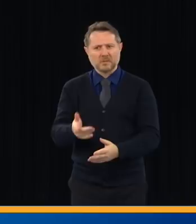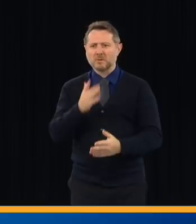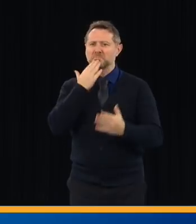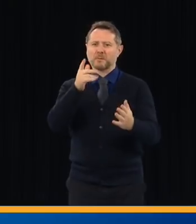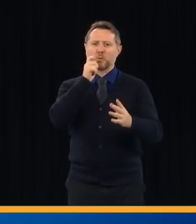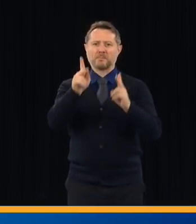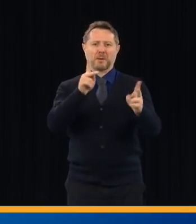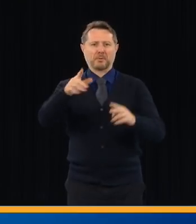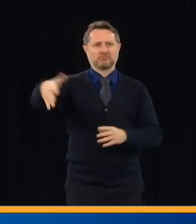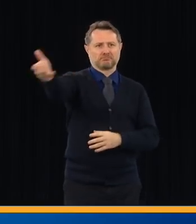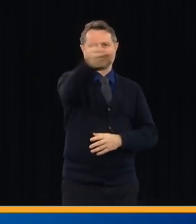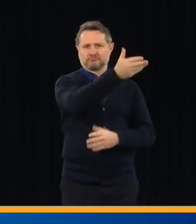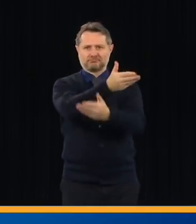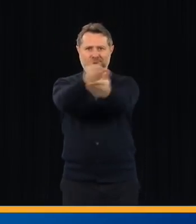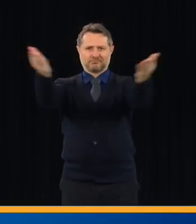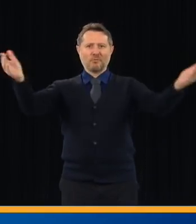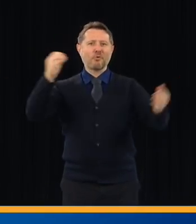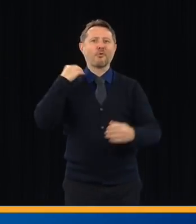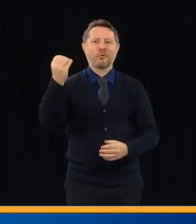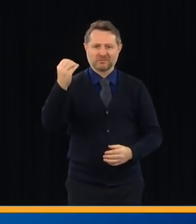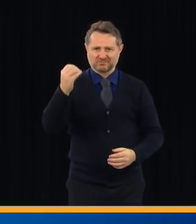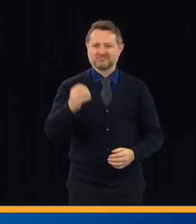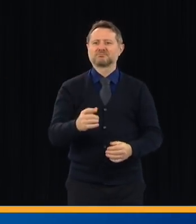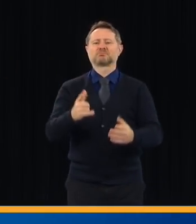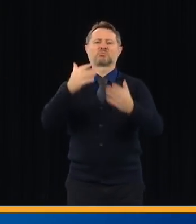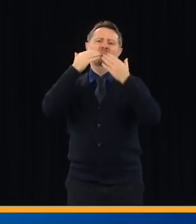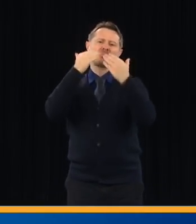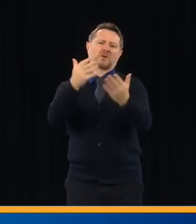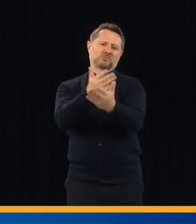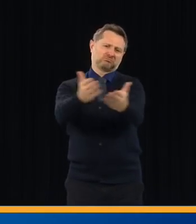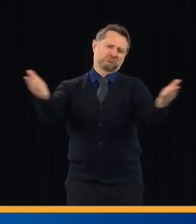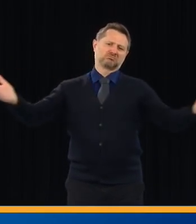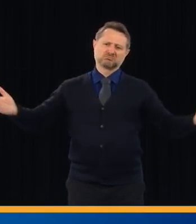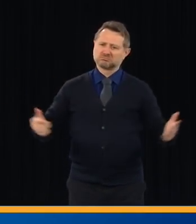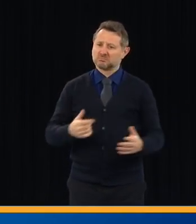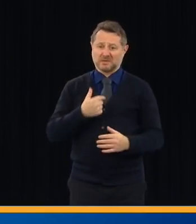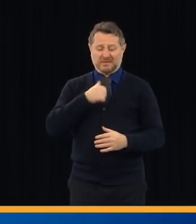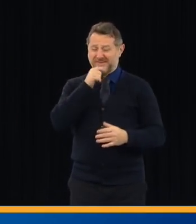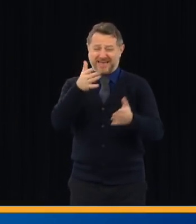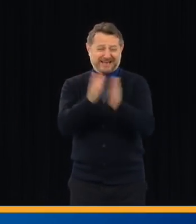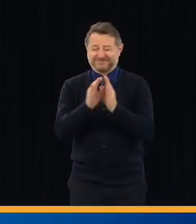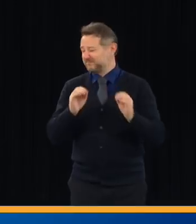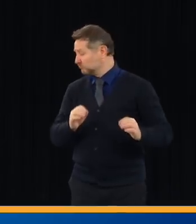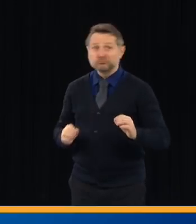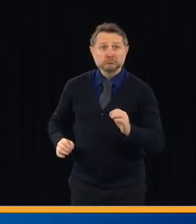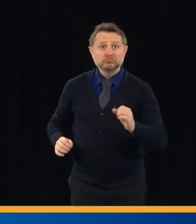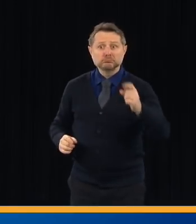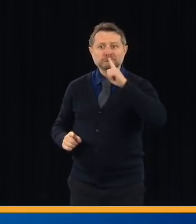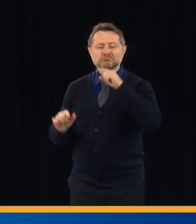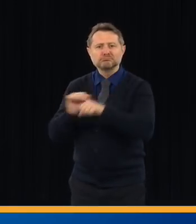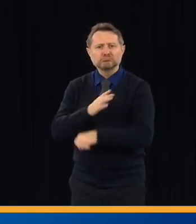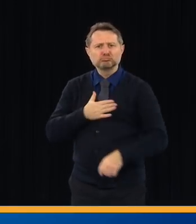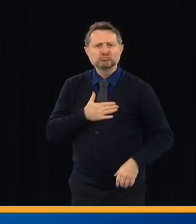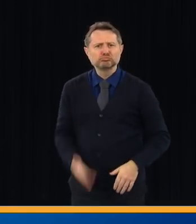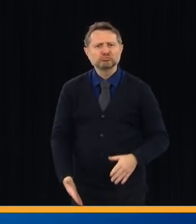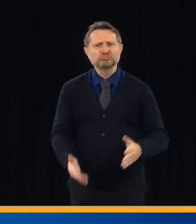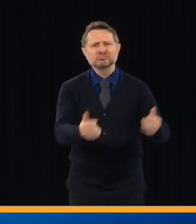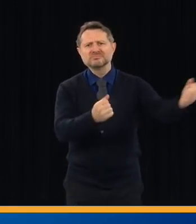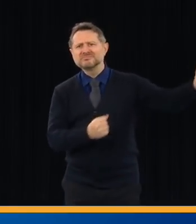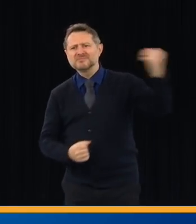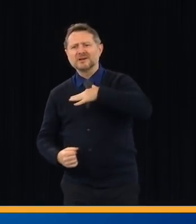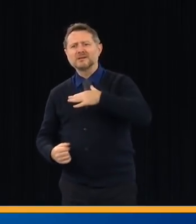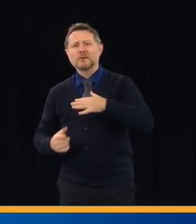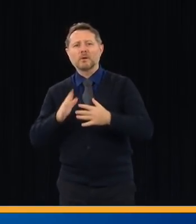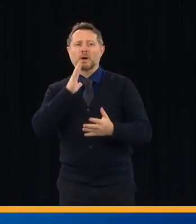their thoughtfulness. Again, this was unsolicited. But the 140 ventilators will make a